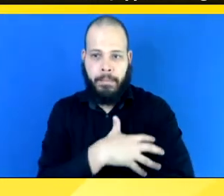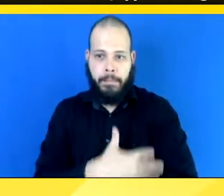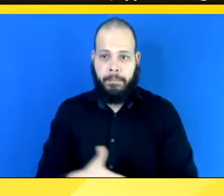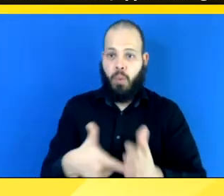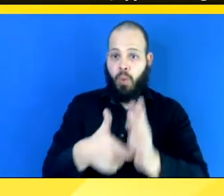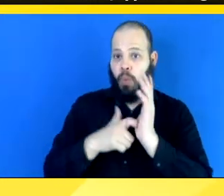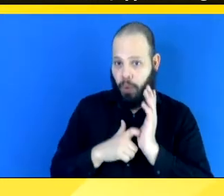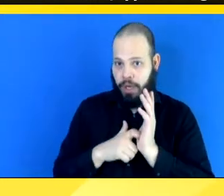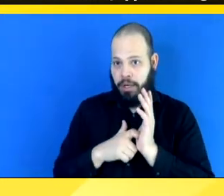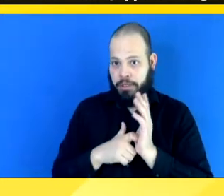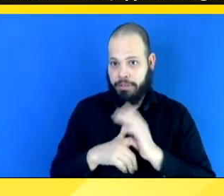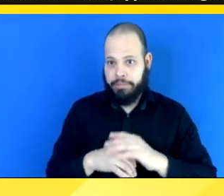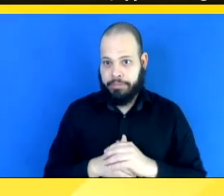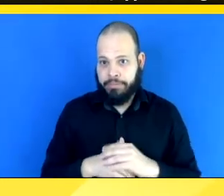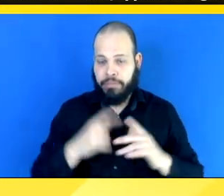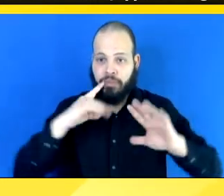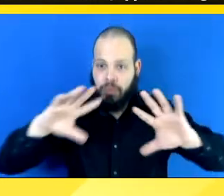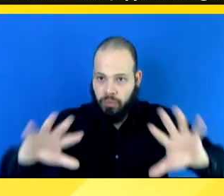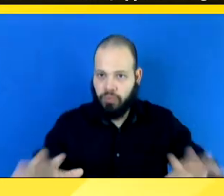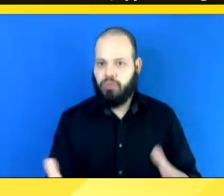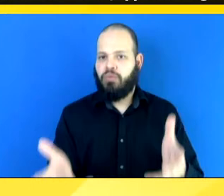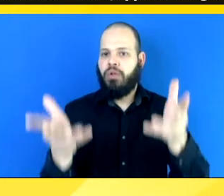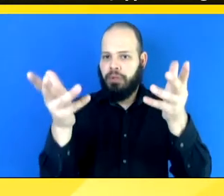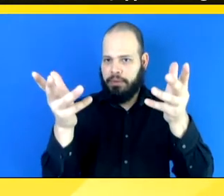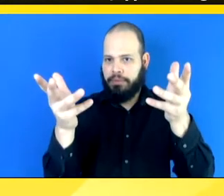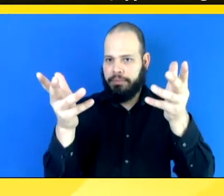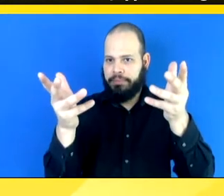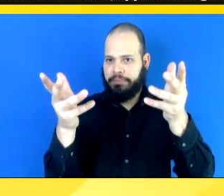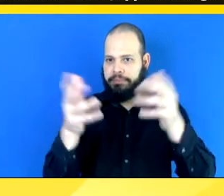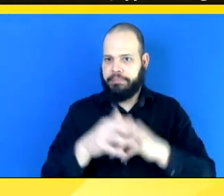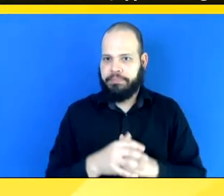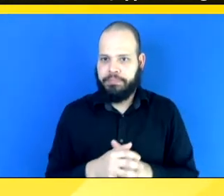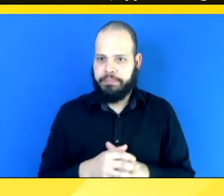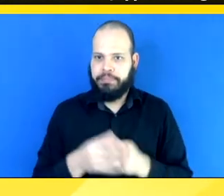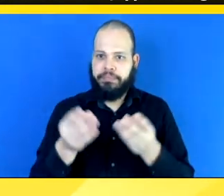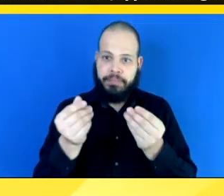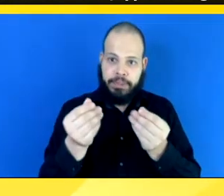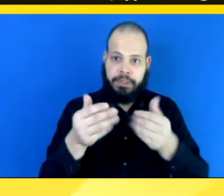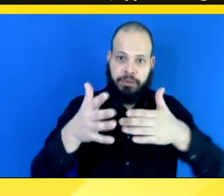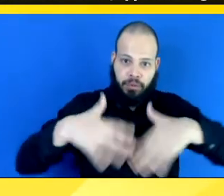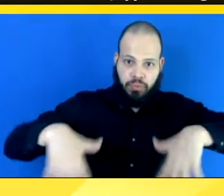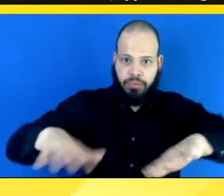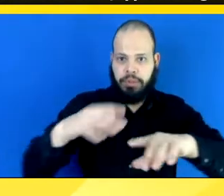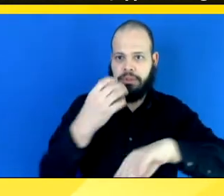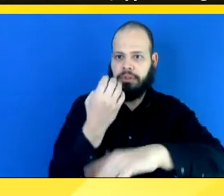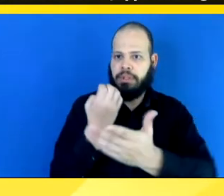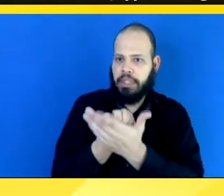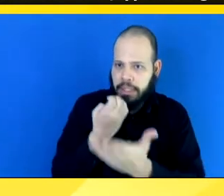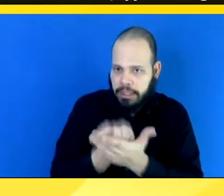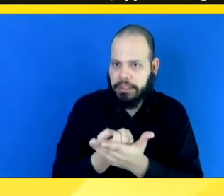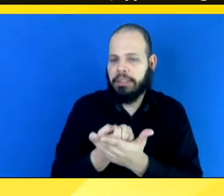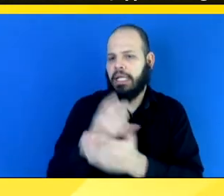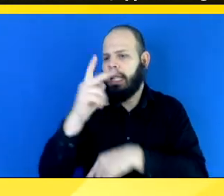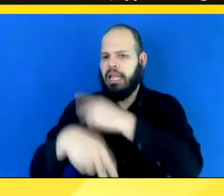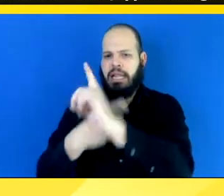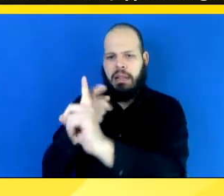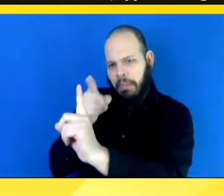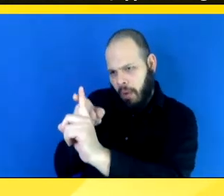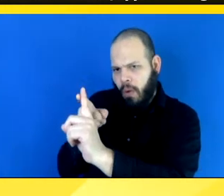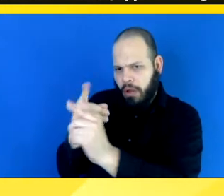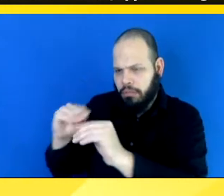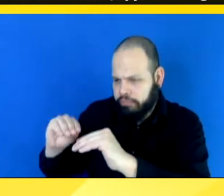out of poverty for real, for real. And to get the 87 million people healthcare.